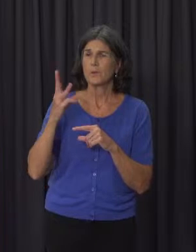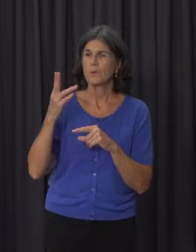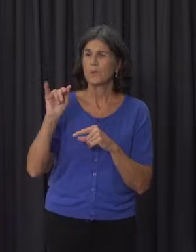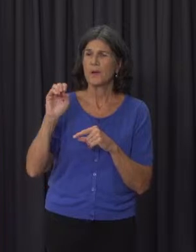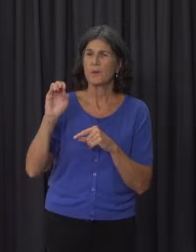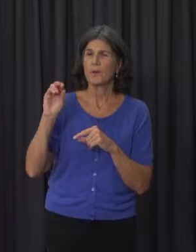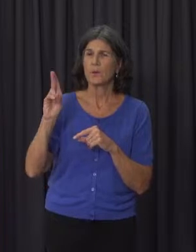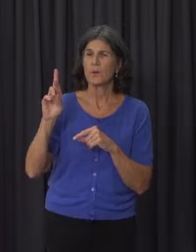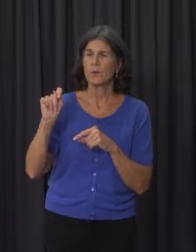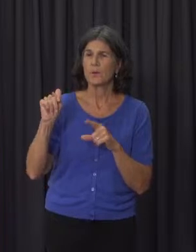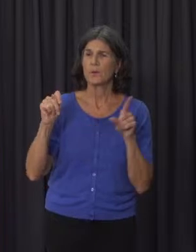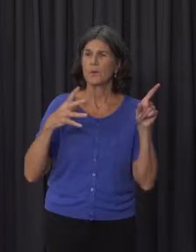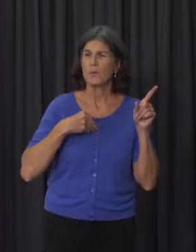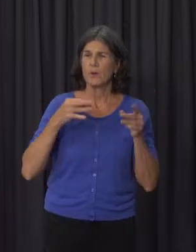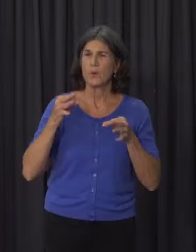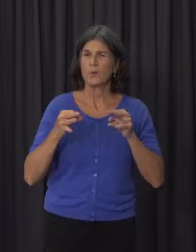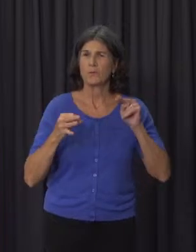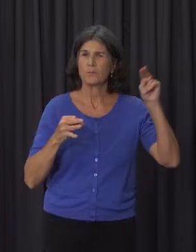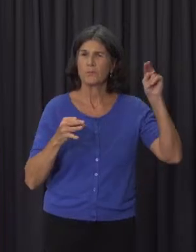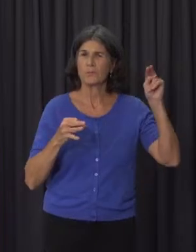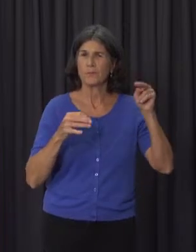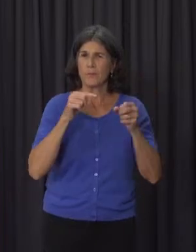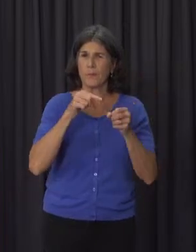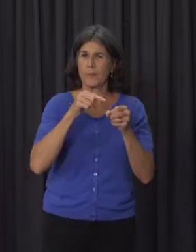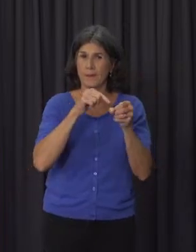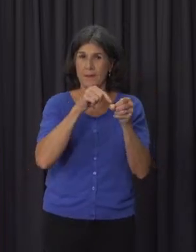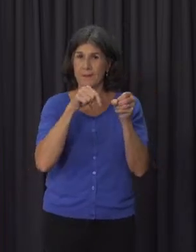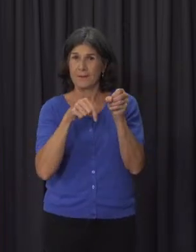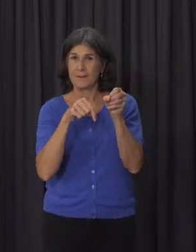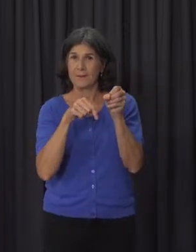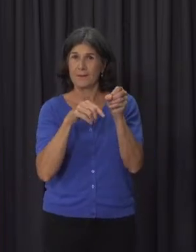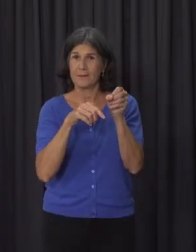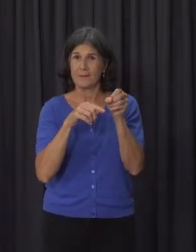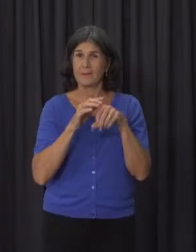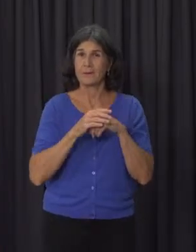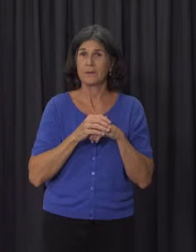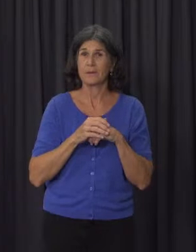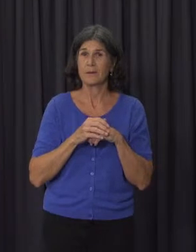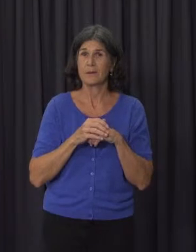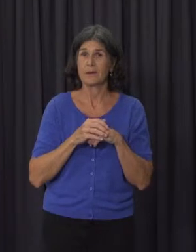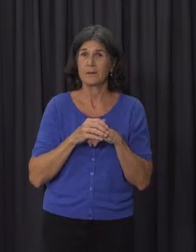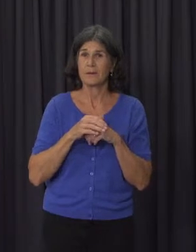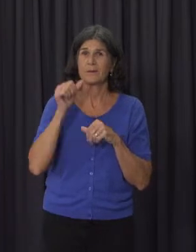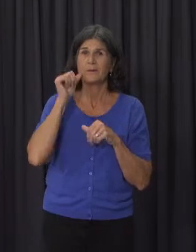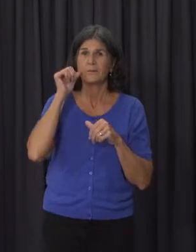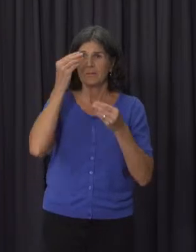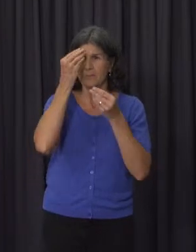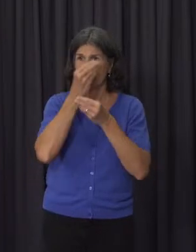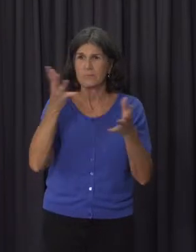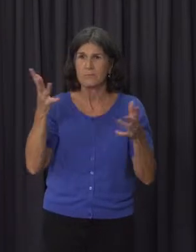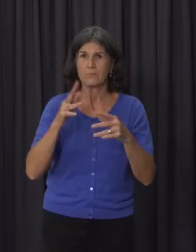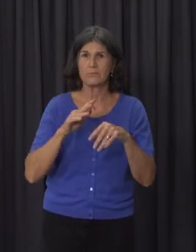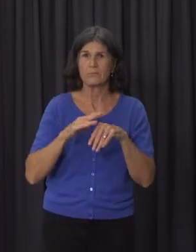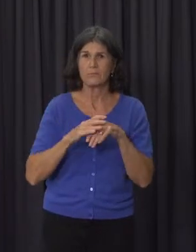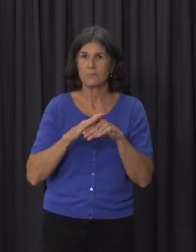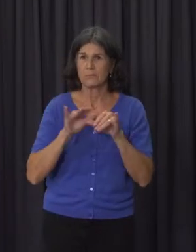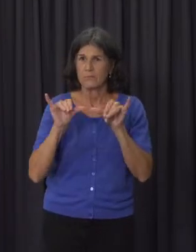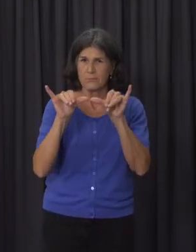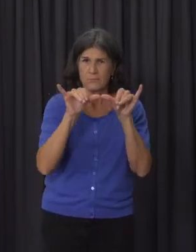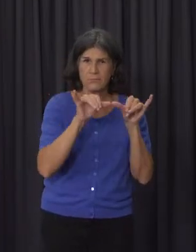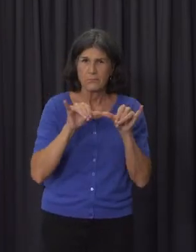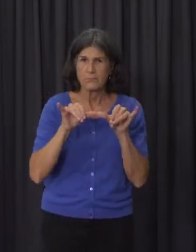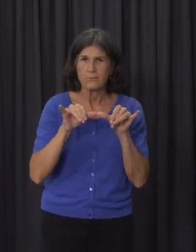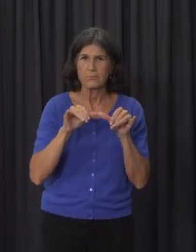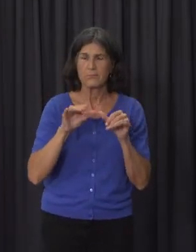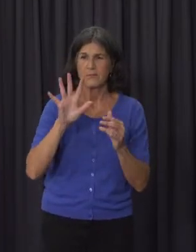going, its size. I know yesterday it was listed as about 5,300 hectares, and today it's still listed as the same. Are there any structures in danger,